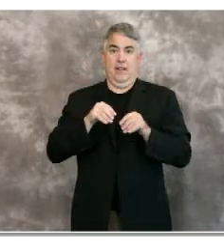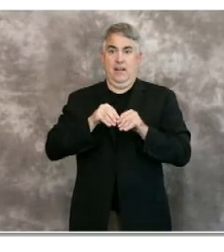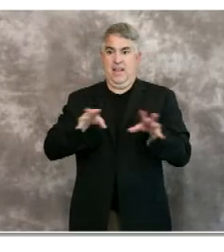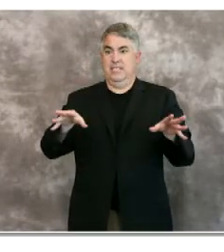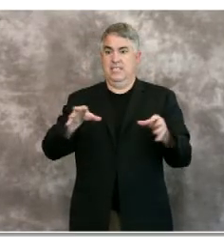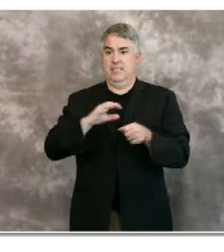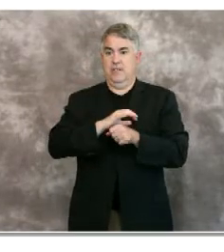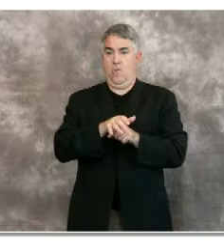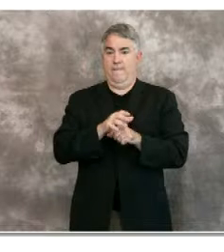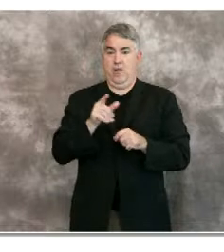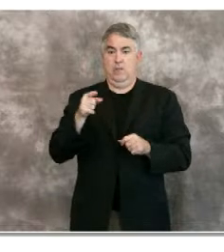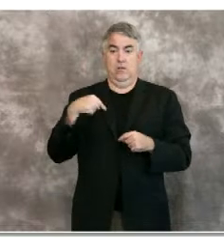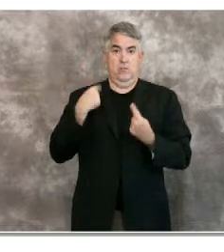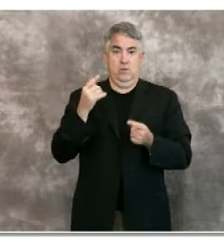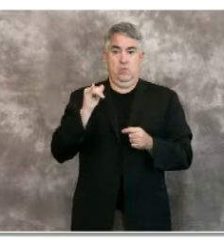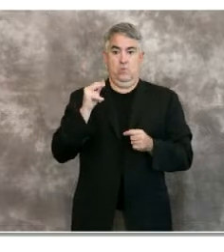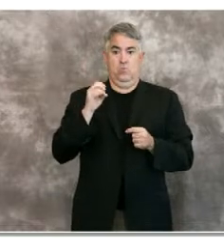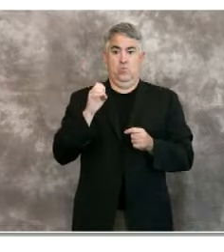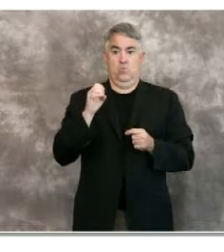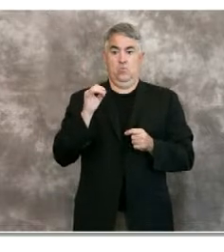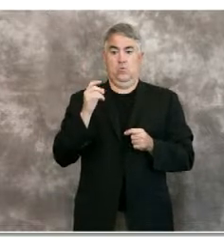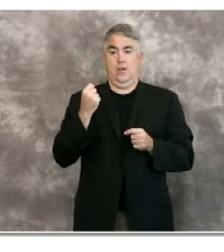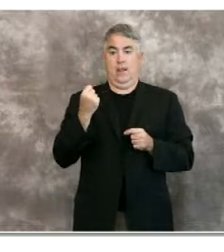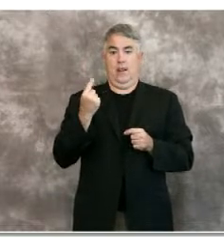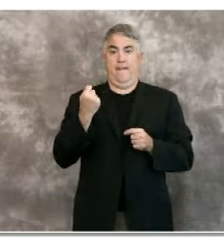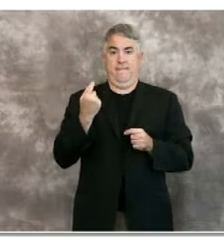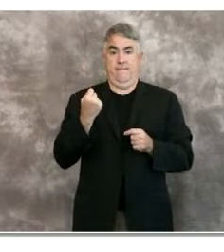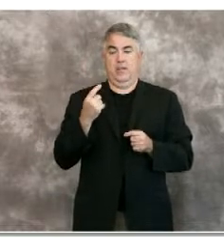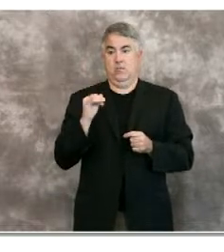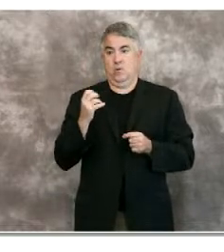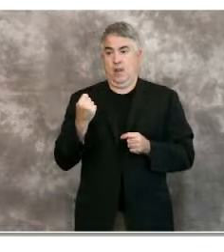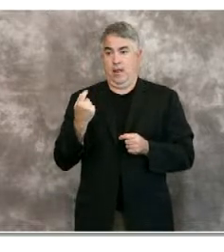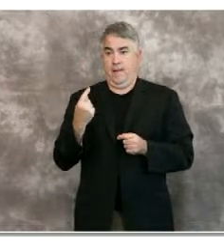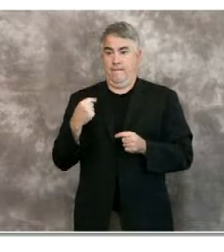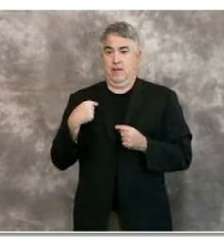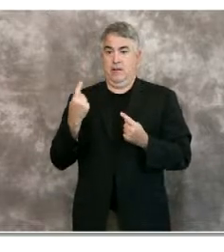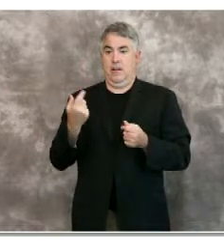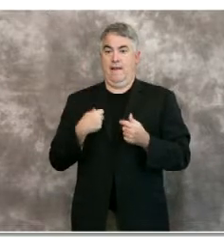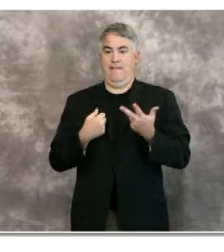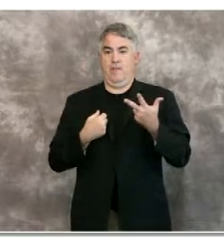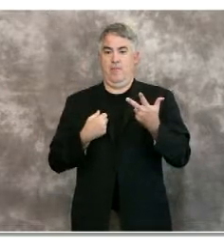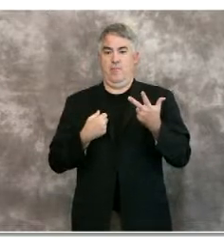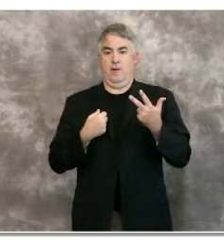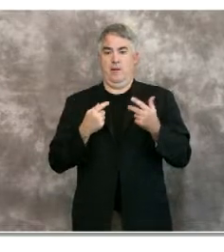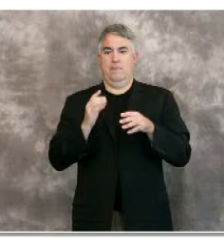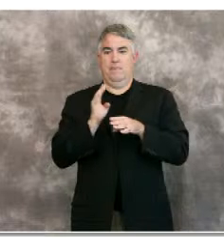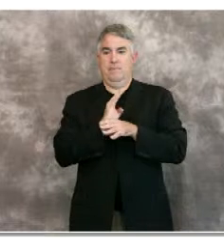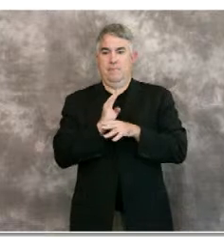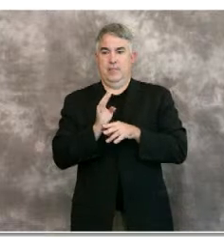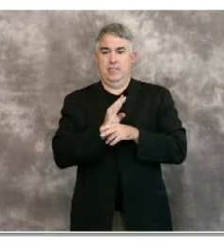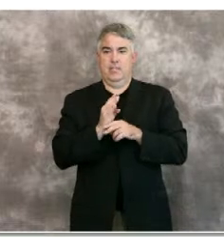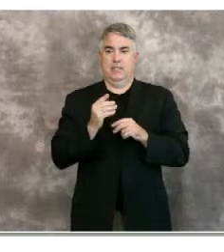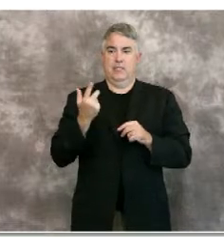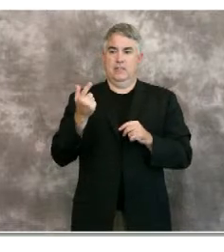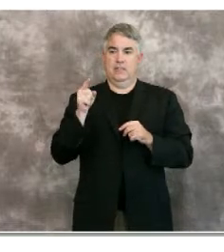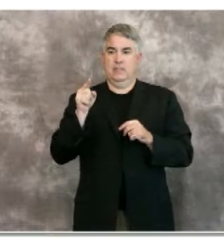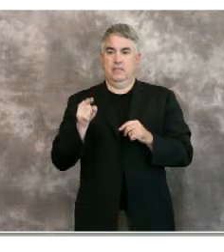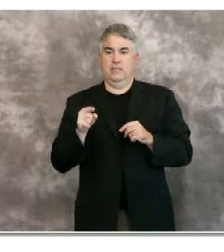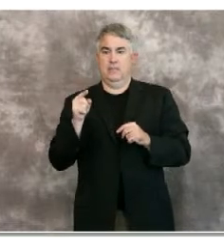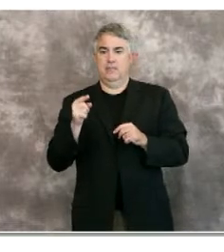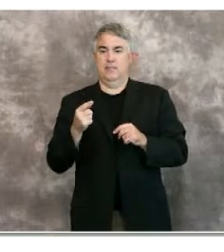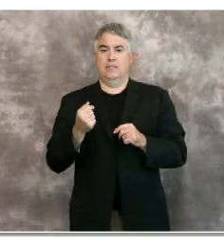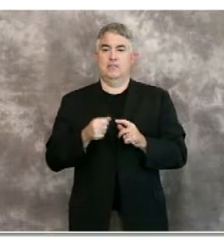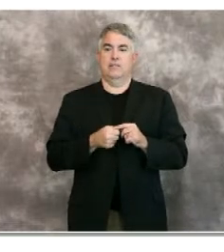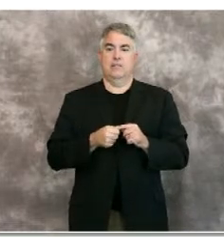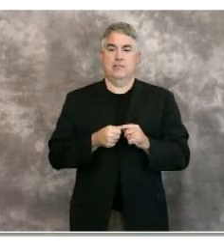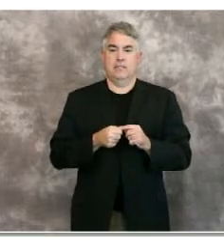6/11 we had 3 cases, one at a business, one at a restaurant, the second at a business. 6/16 we had 2,